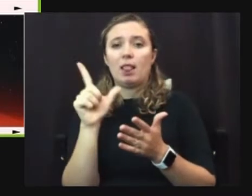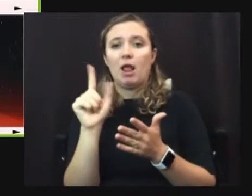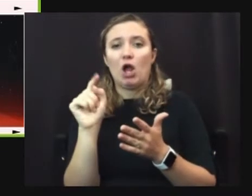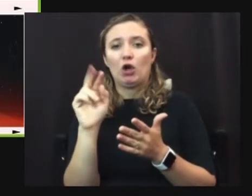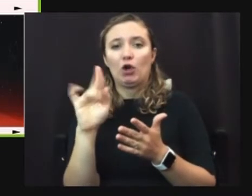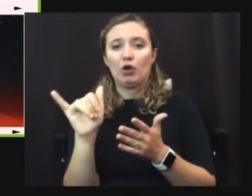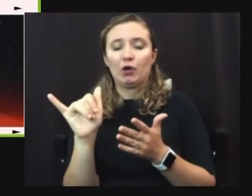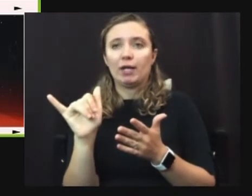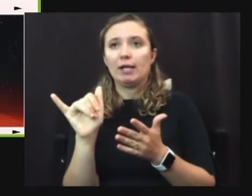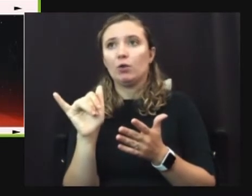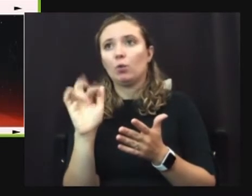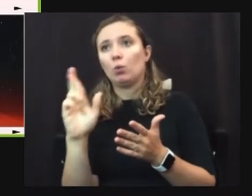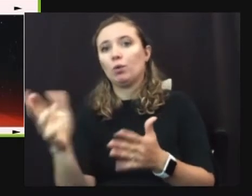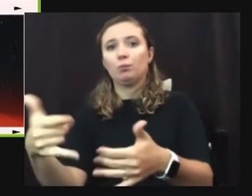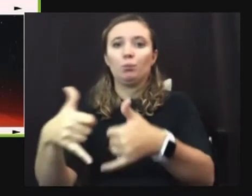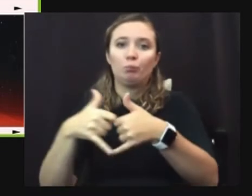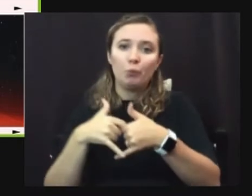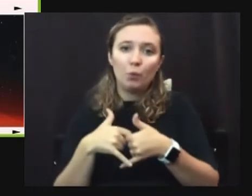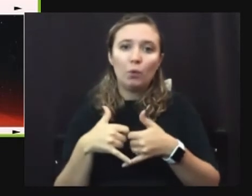getting an award,